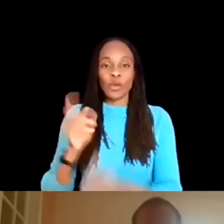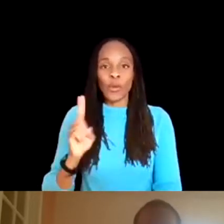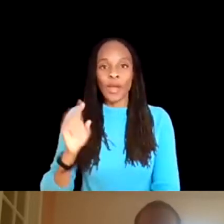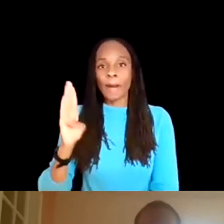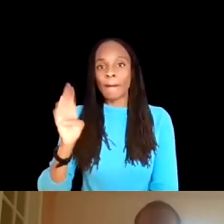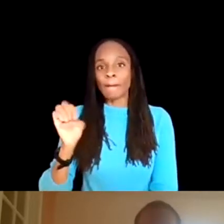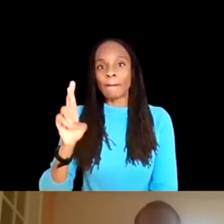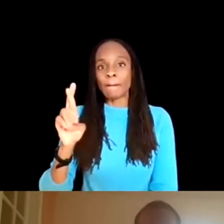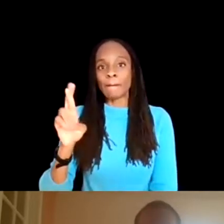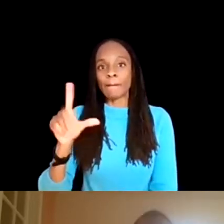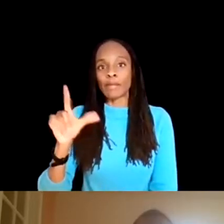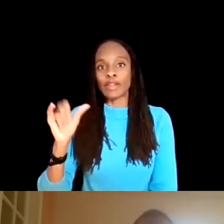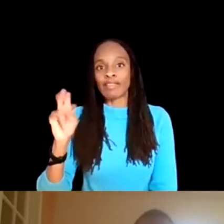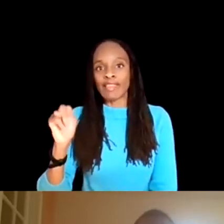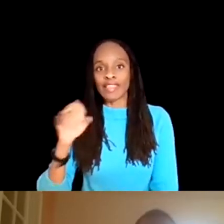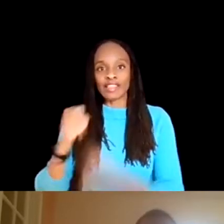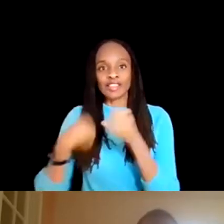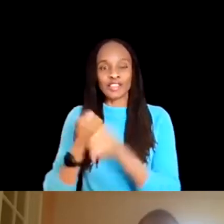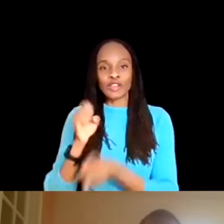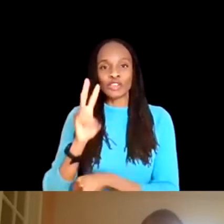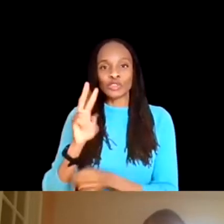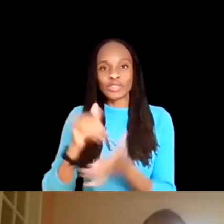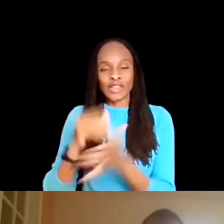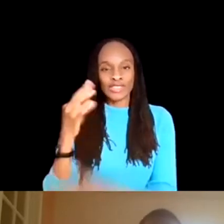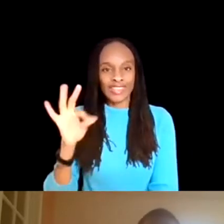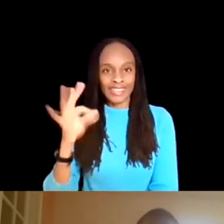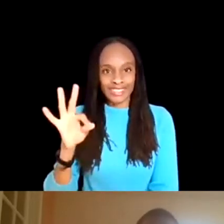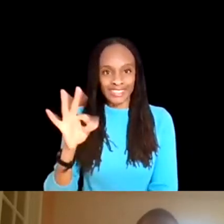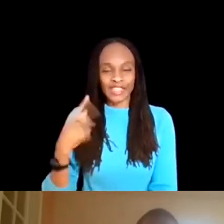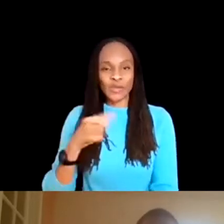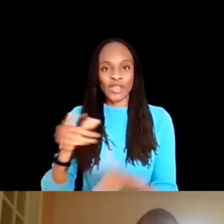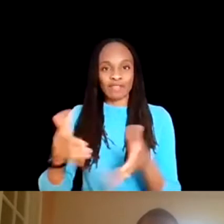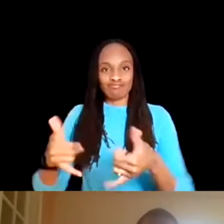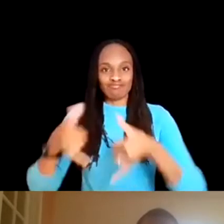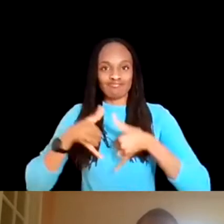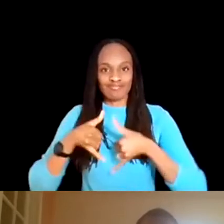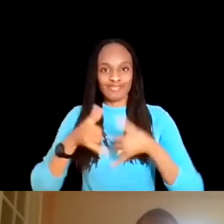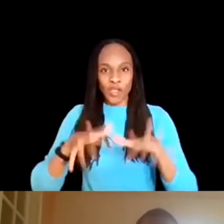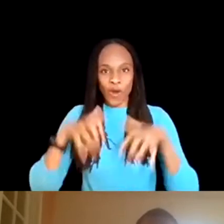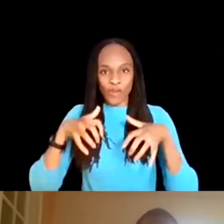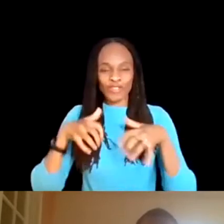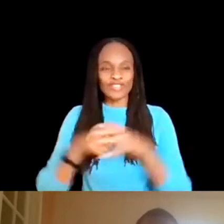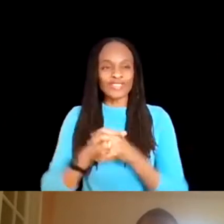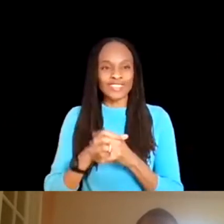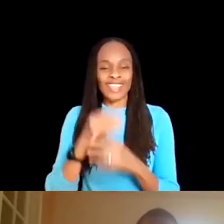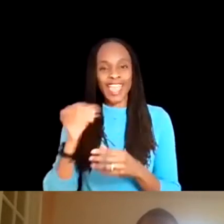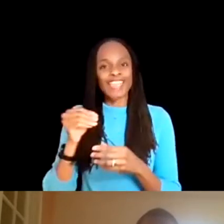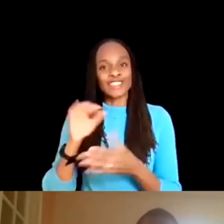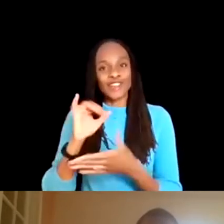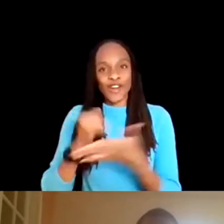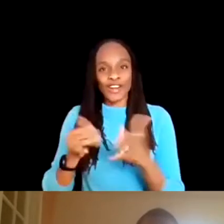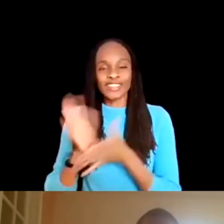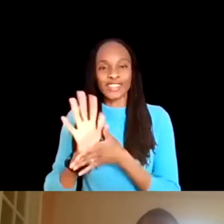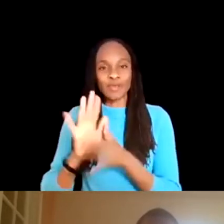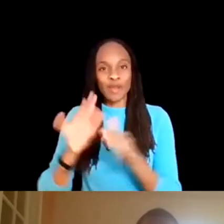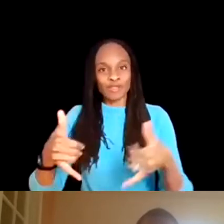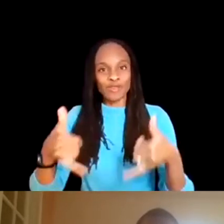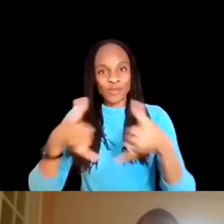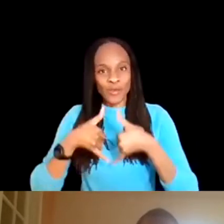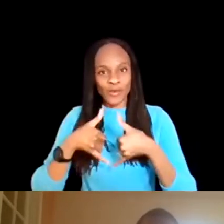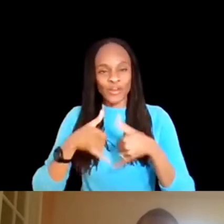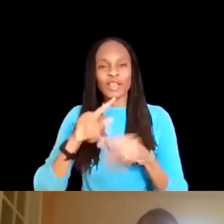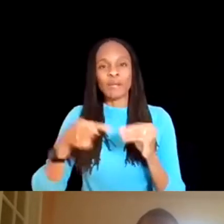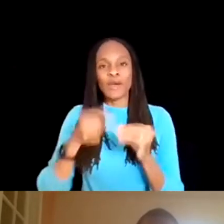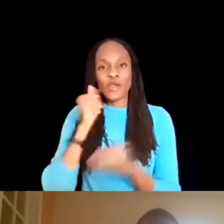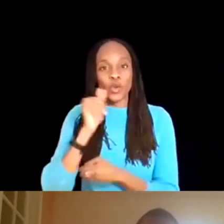in 2019. We received the Audience Award and CICAE Art Cinema Awards. And it was about a girl who is